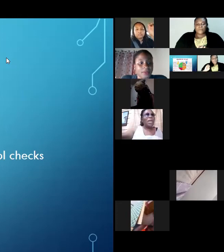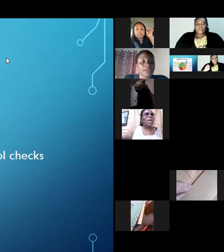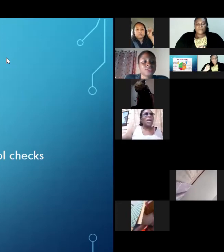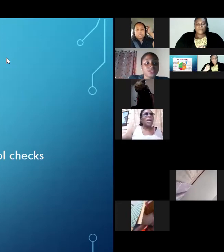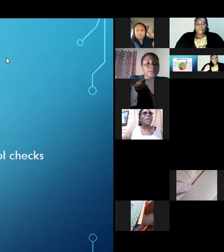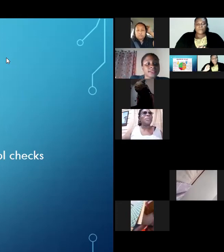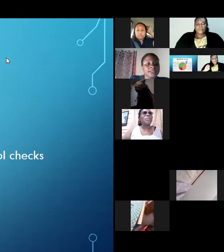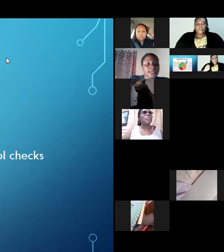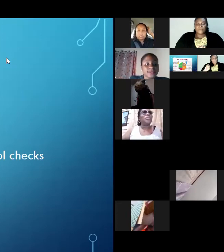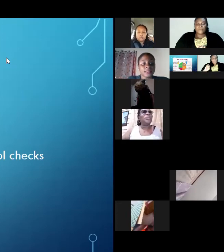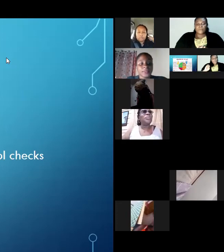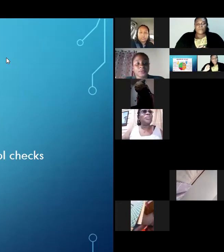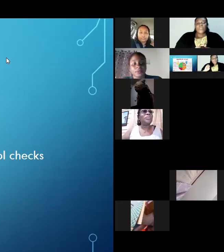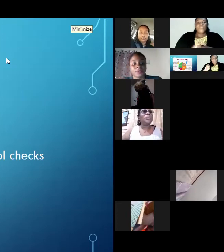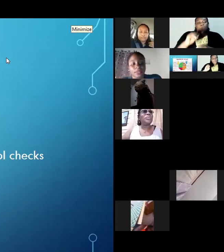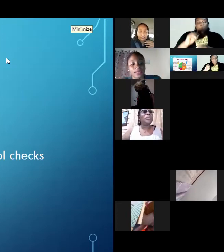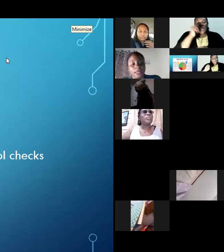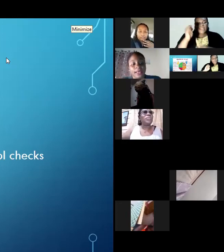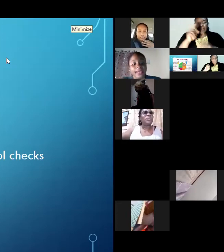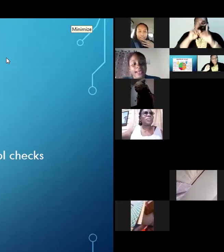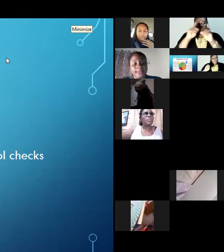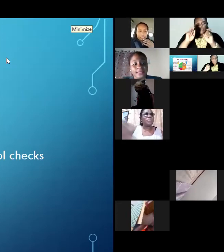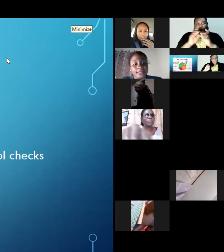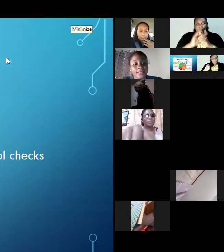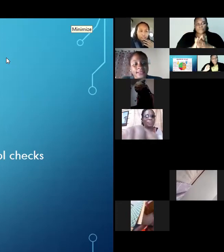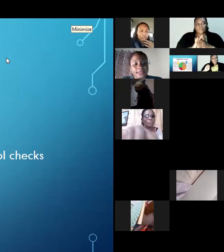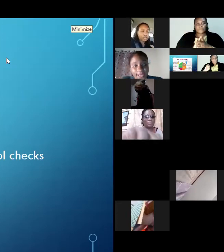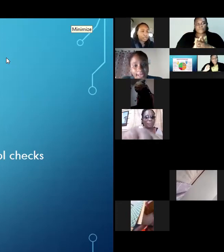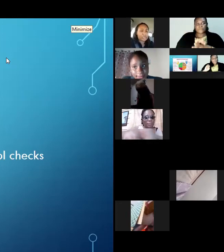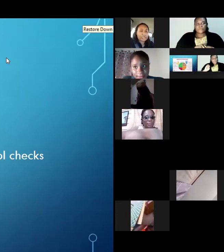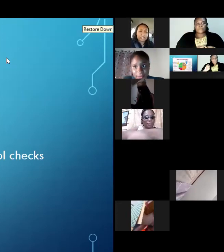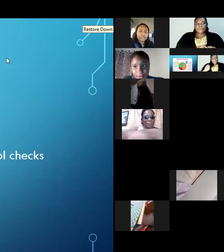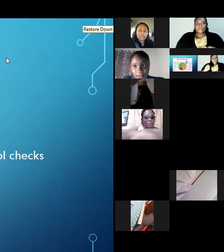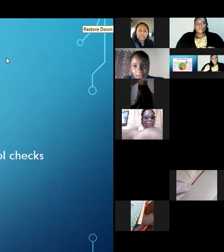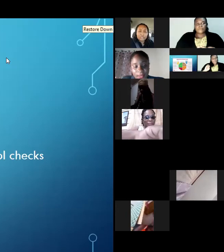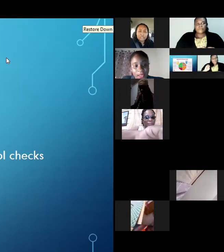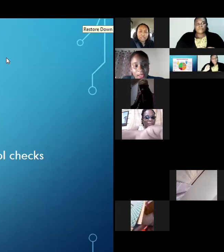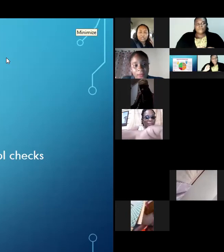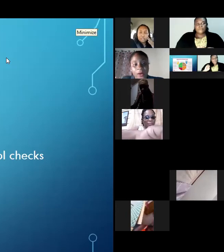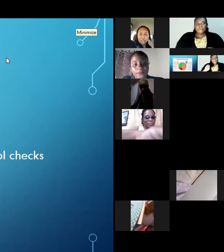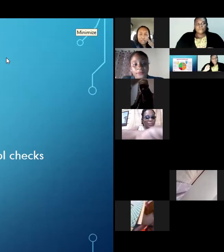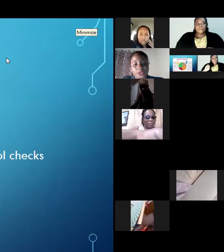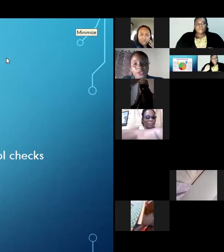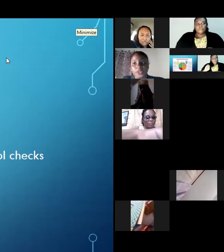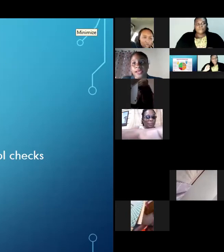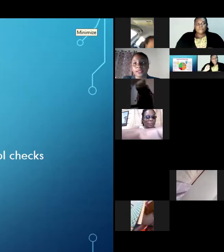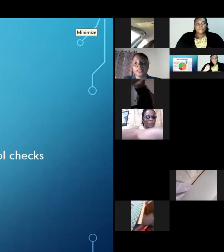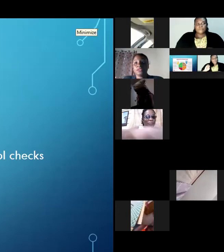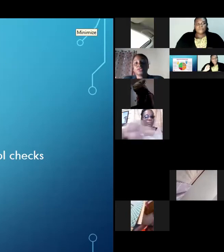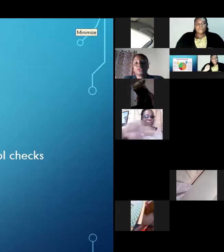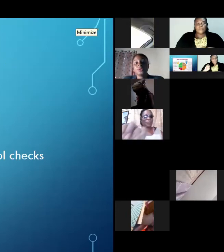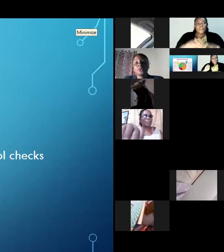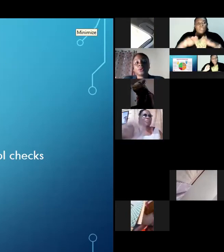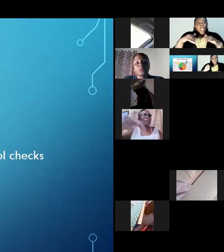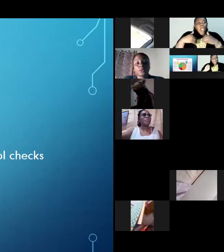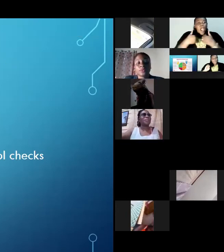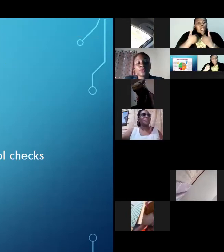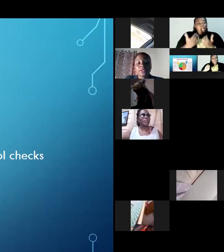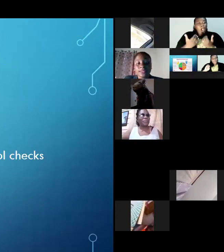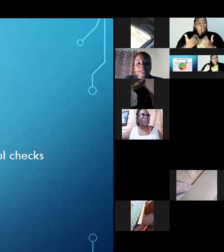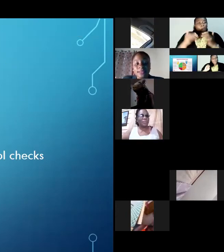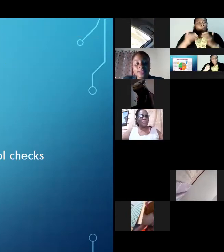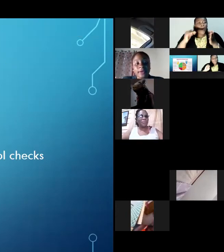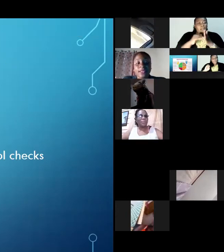Right. So somebody's asking about STD test. How often should you get it? So the